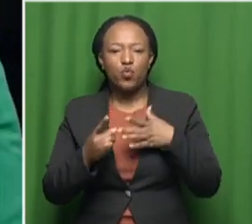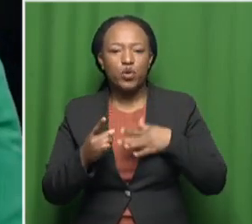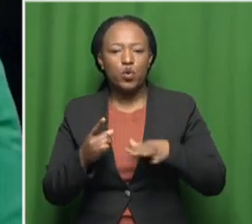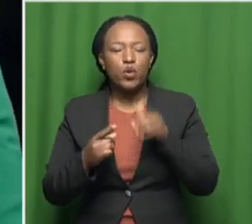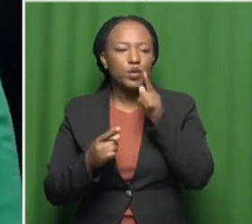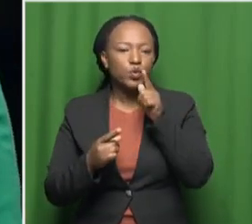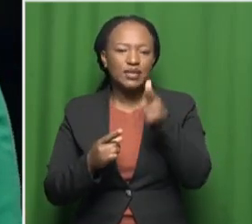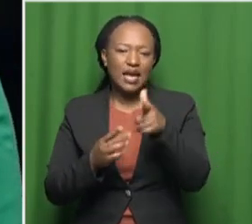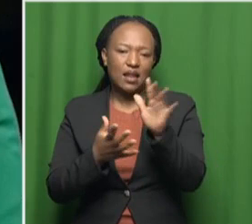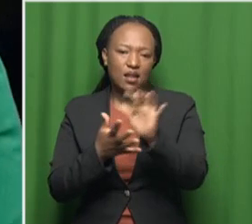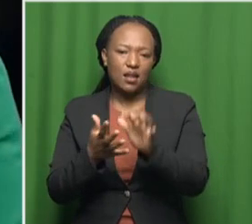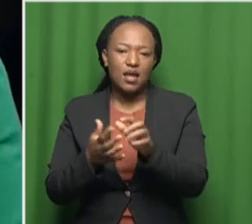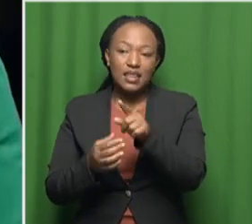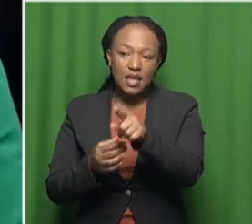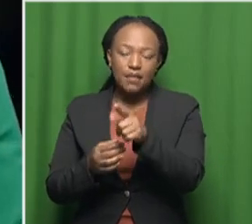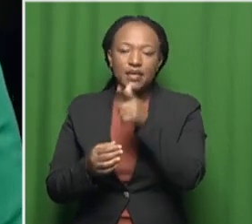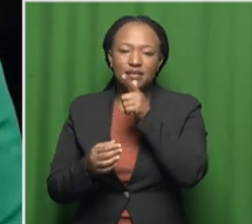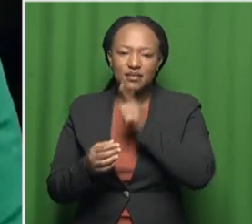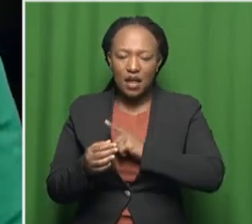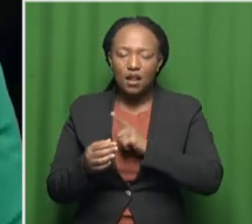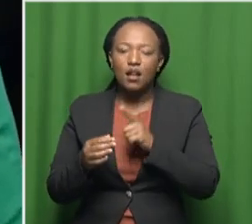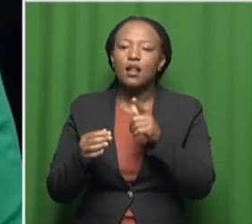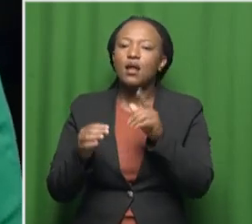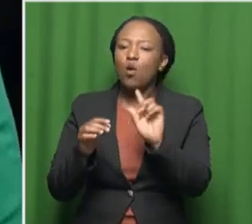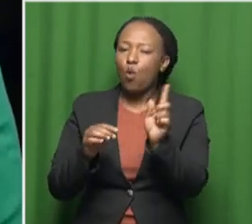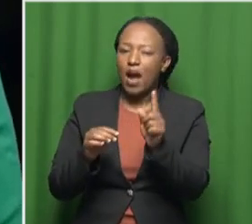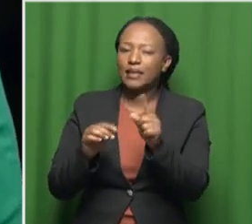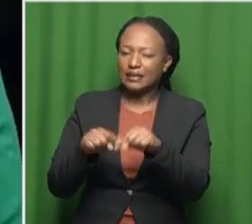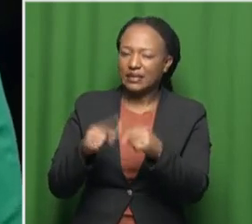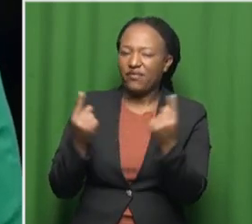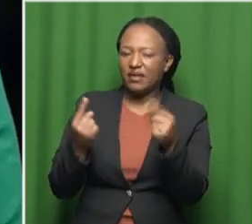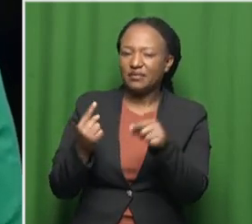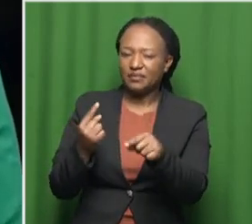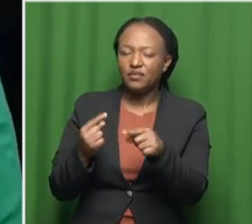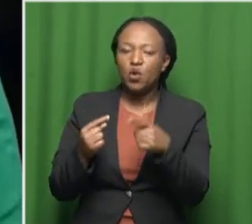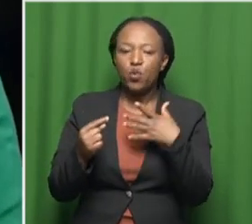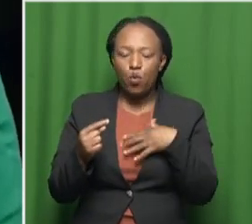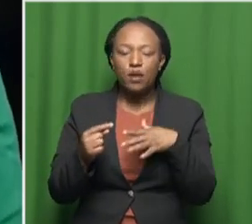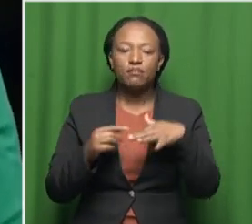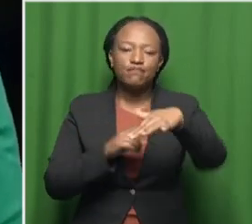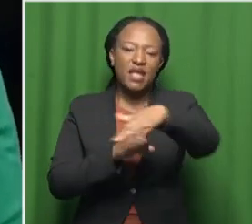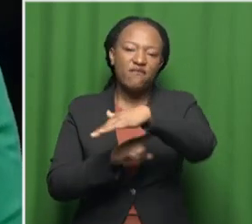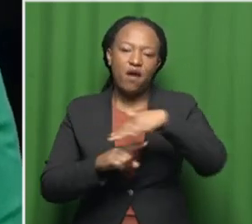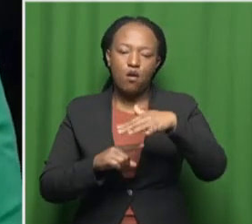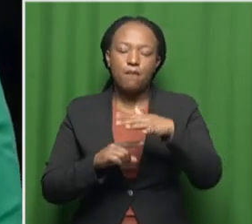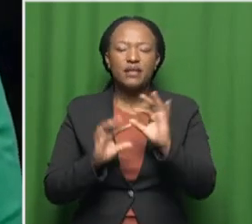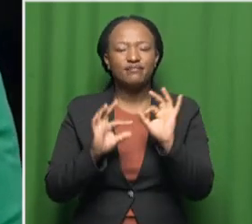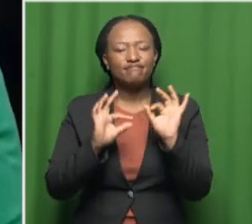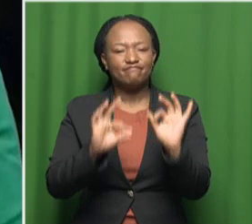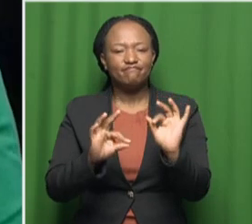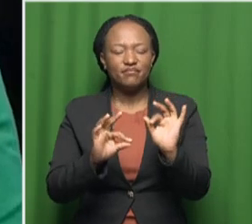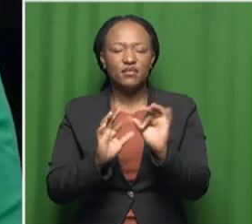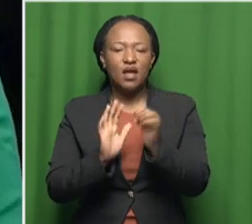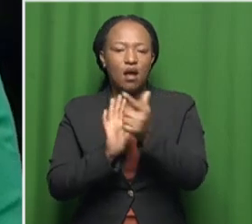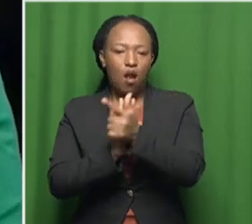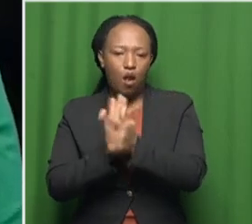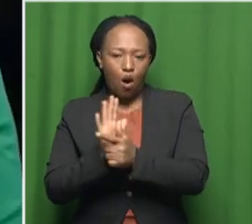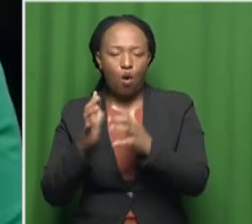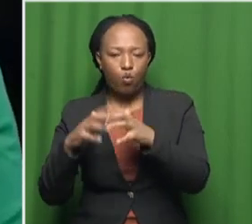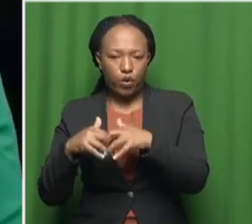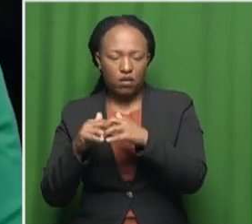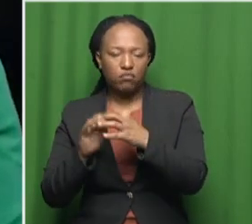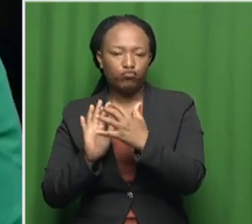their stories. Let them tell the difference that they see. But ours is to create a conducive environment. We're putting legislations in place.